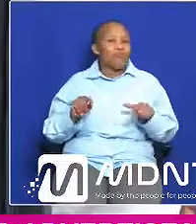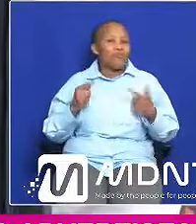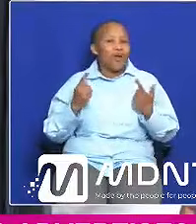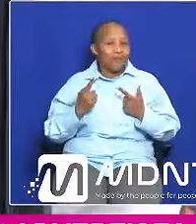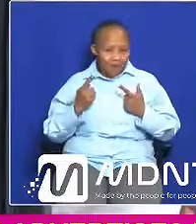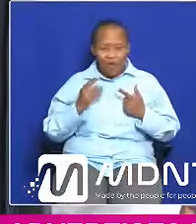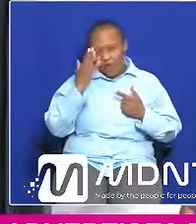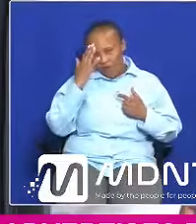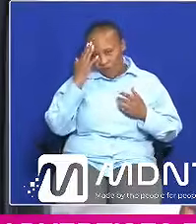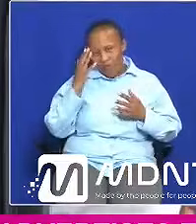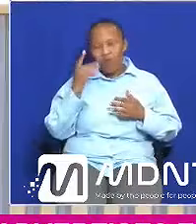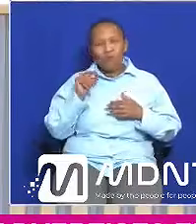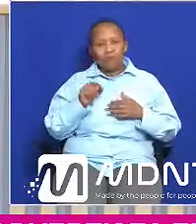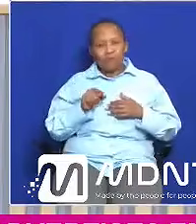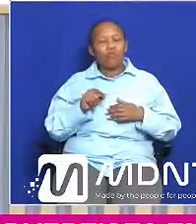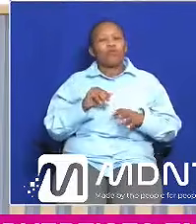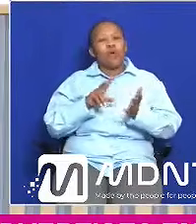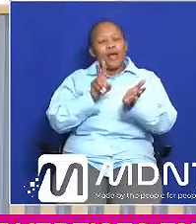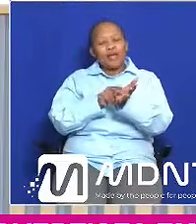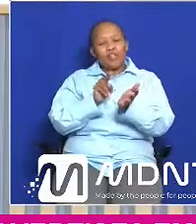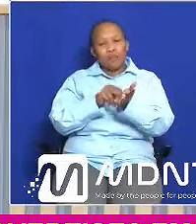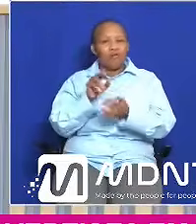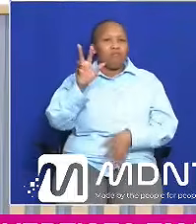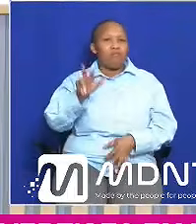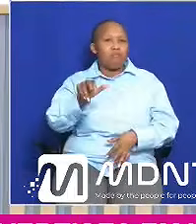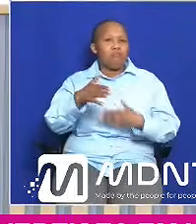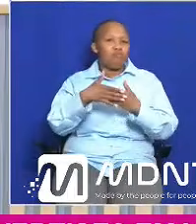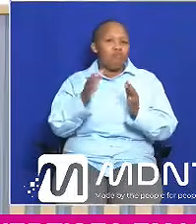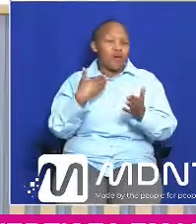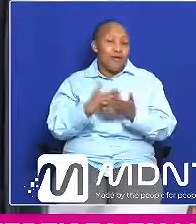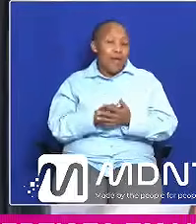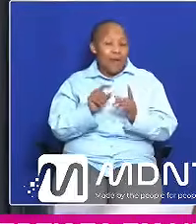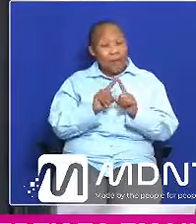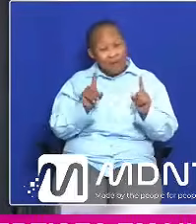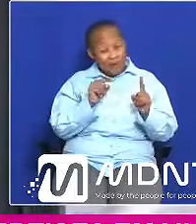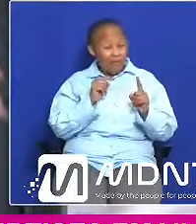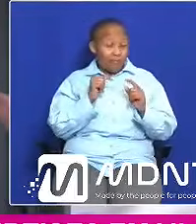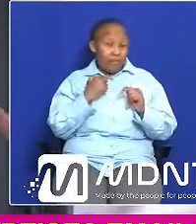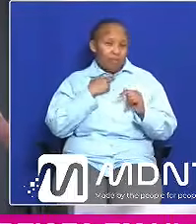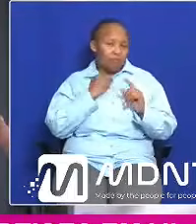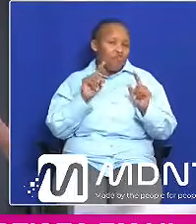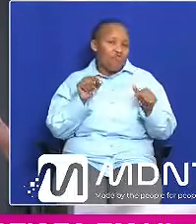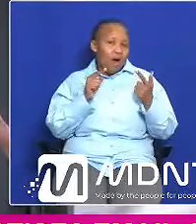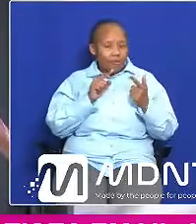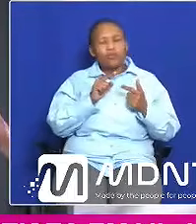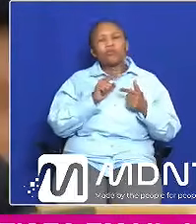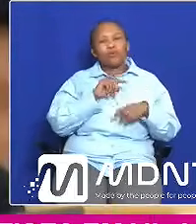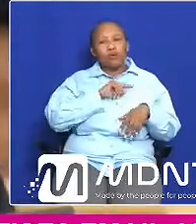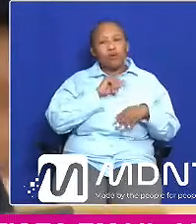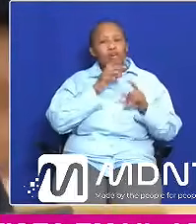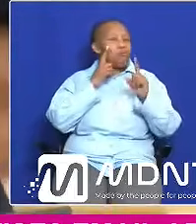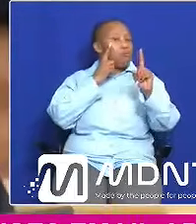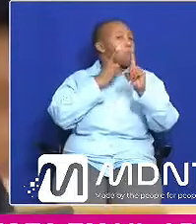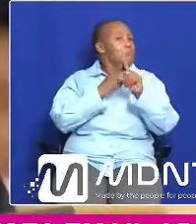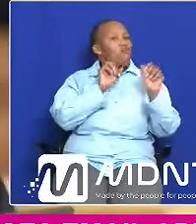prepared for purposes of flighting. What we have done is print them out, and this is what we have from page 179. What